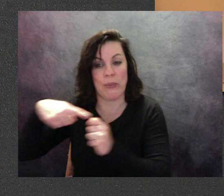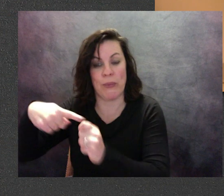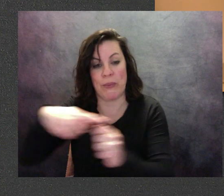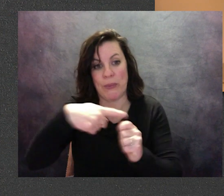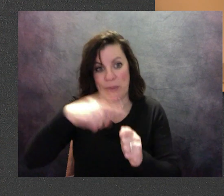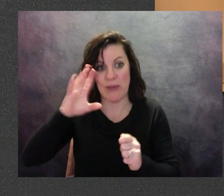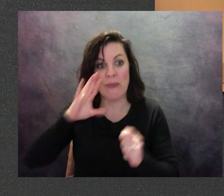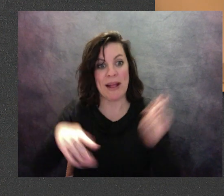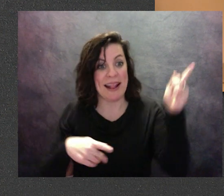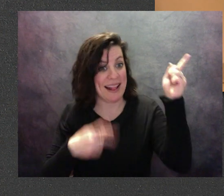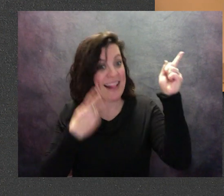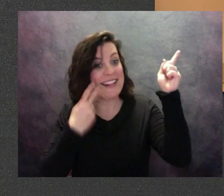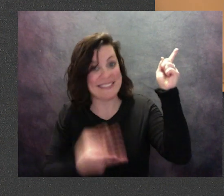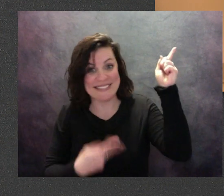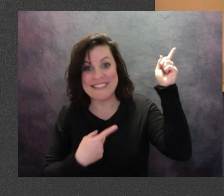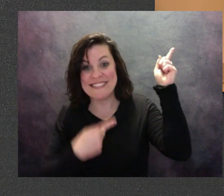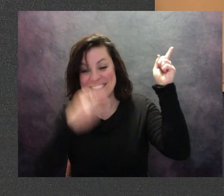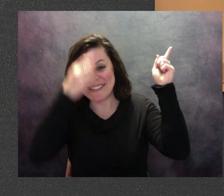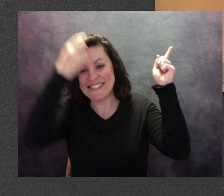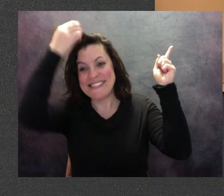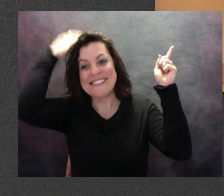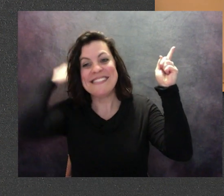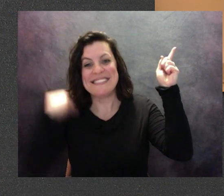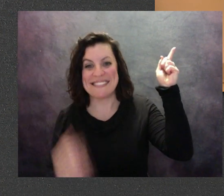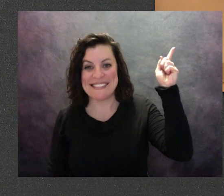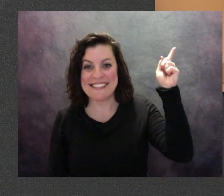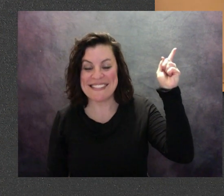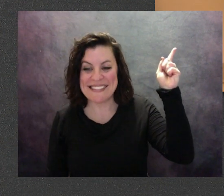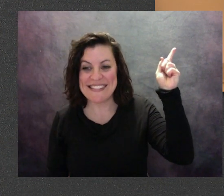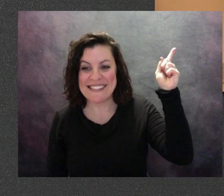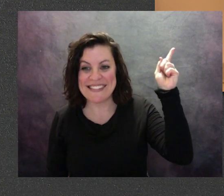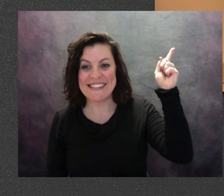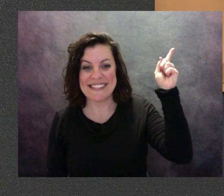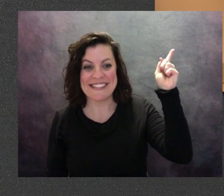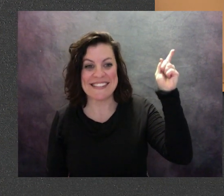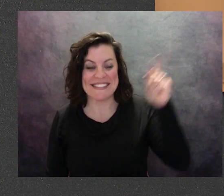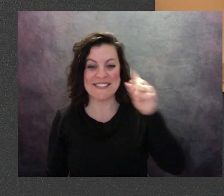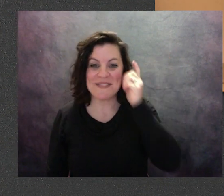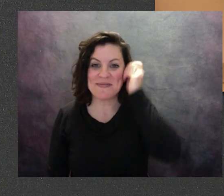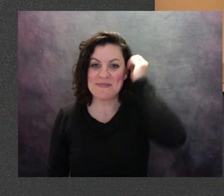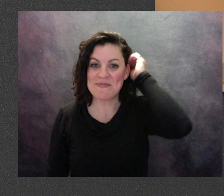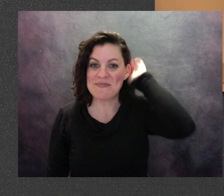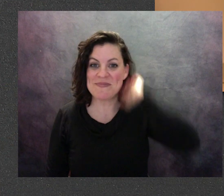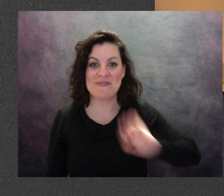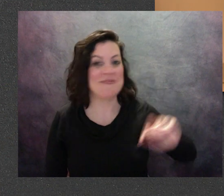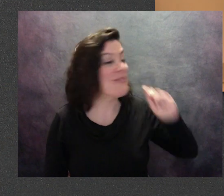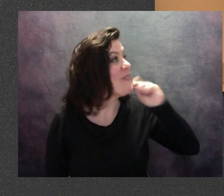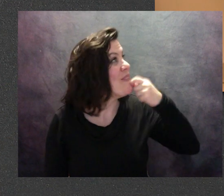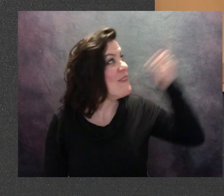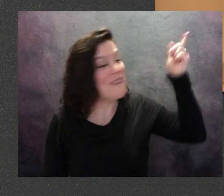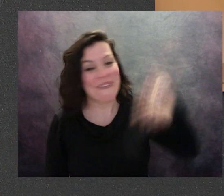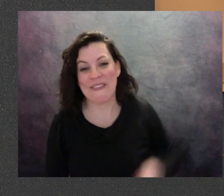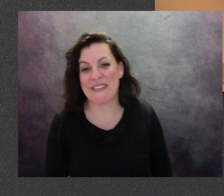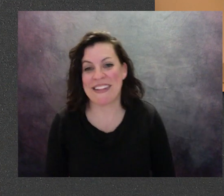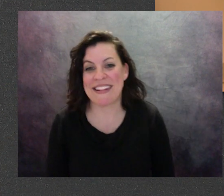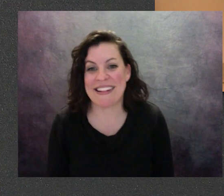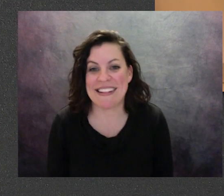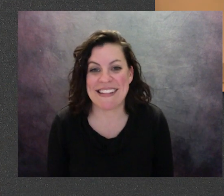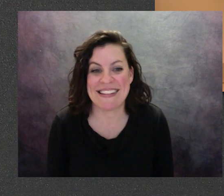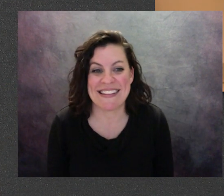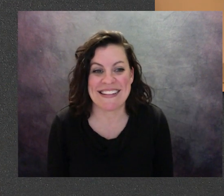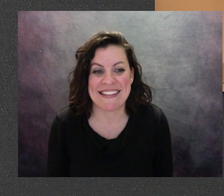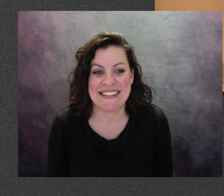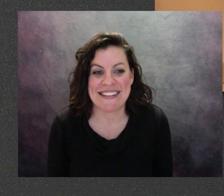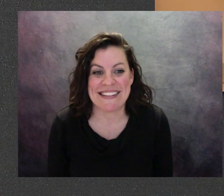piece across the paper. Do you see what's happening?